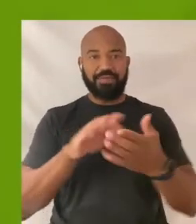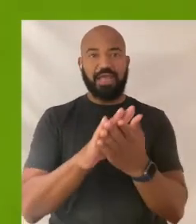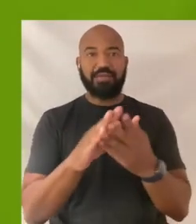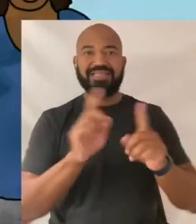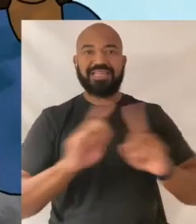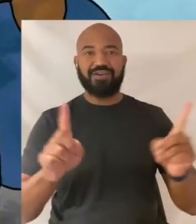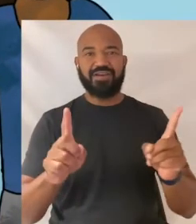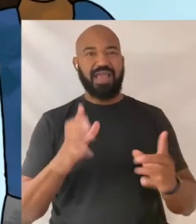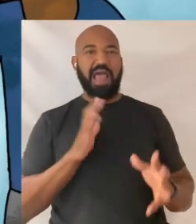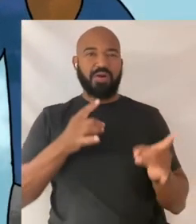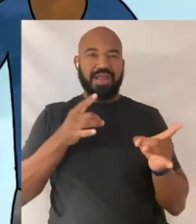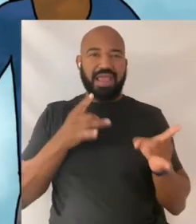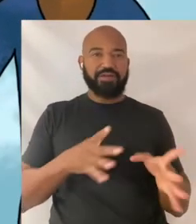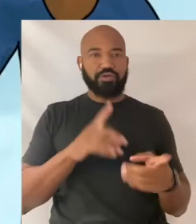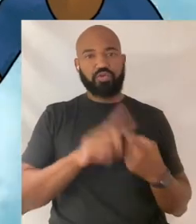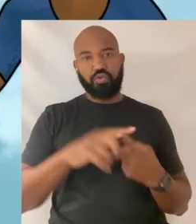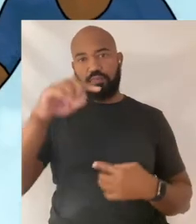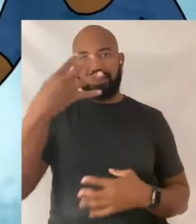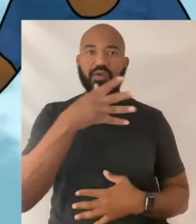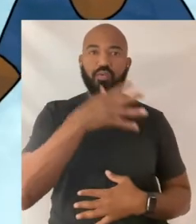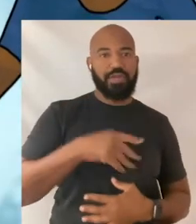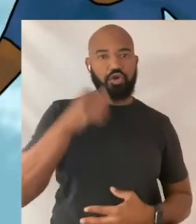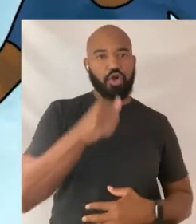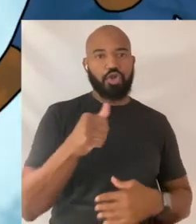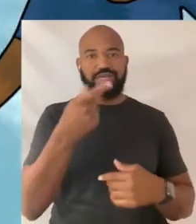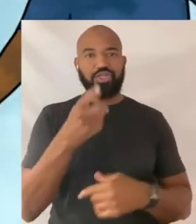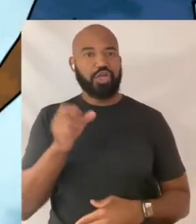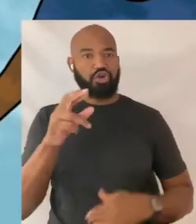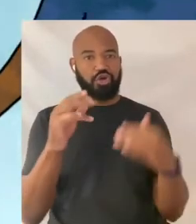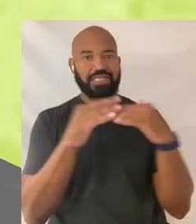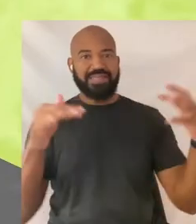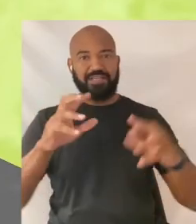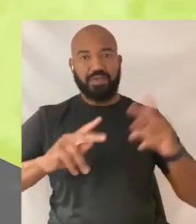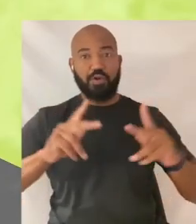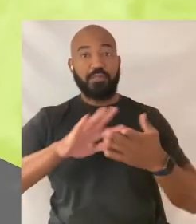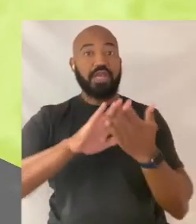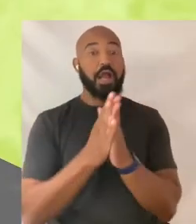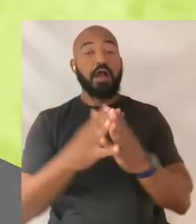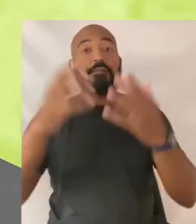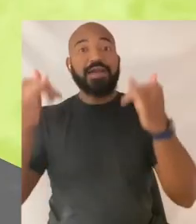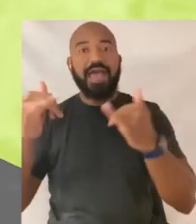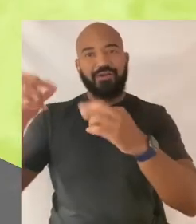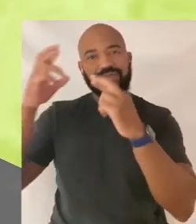and transform our hatred of Black women, girls, and gender-expansive people into